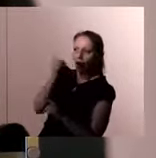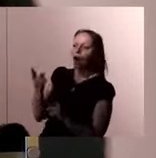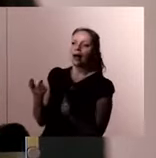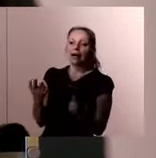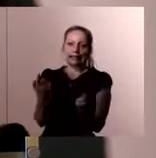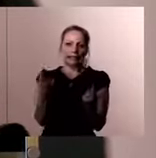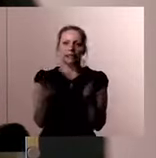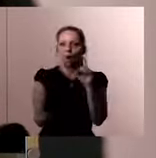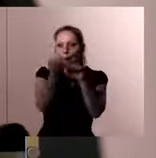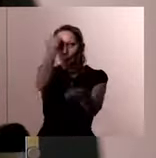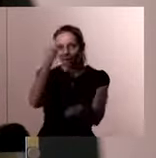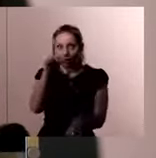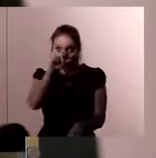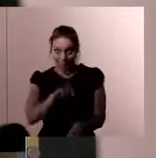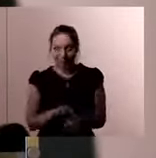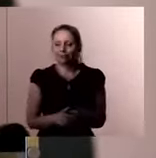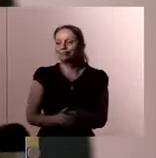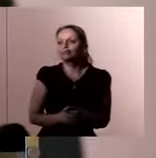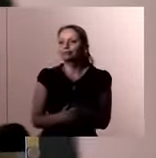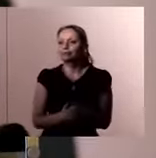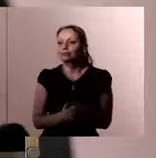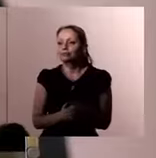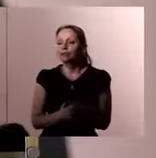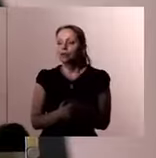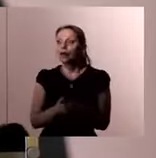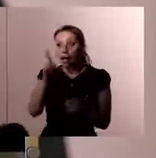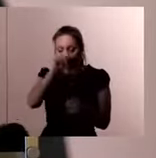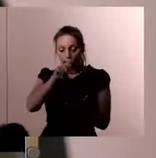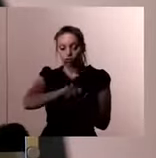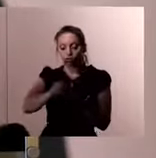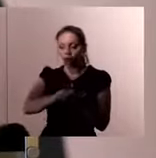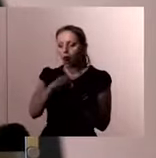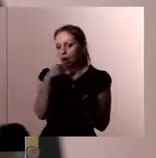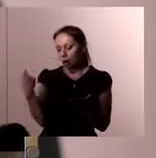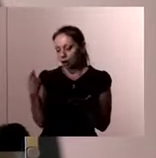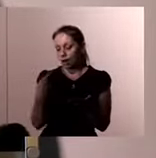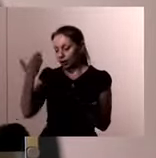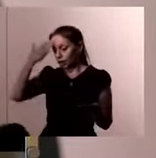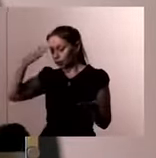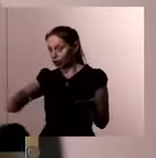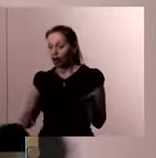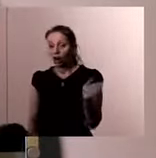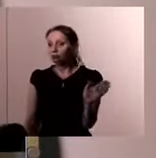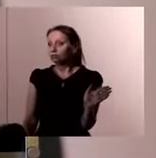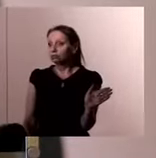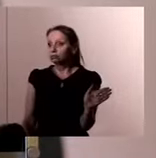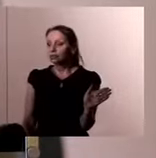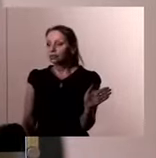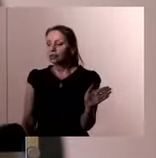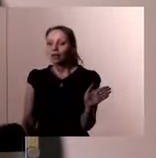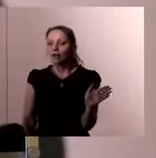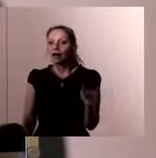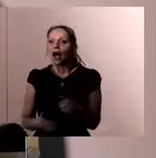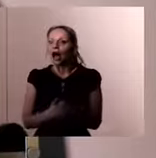more easily. You can even write down a lie, you can die, and then you can fool someone who's